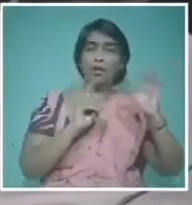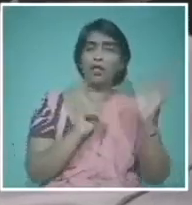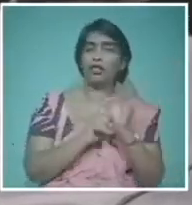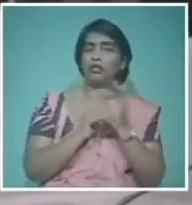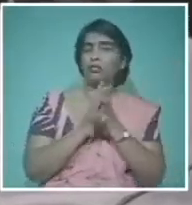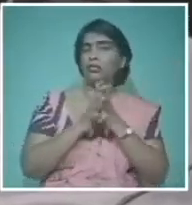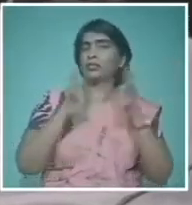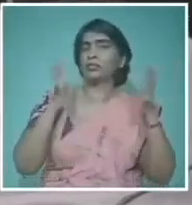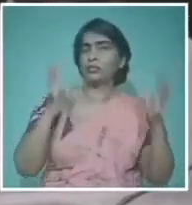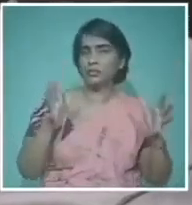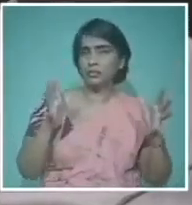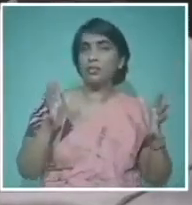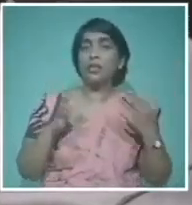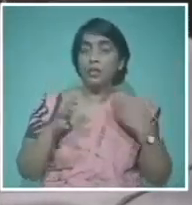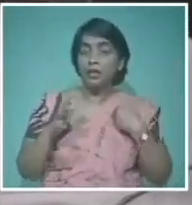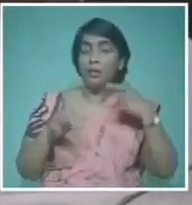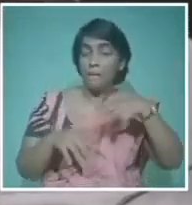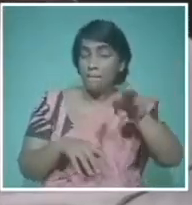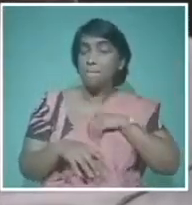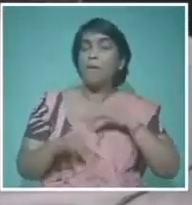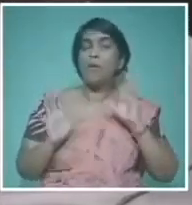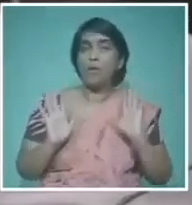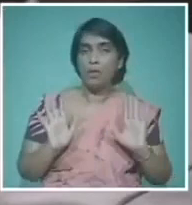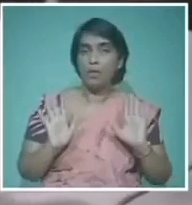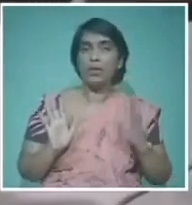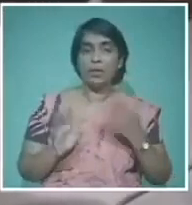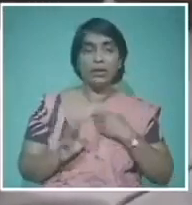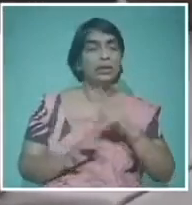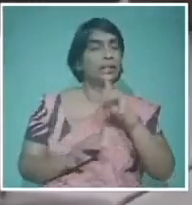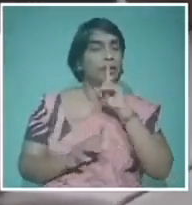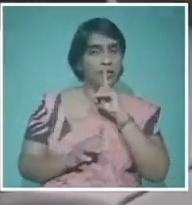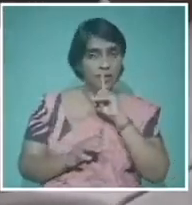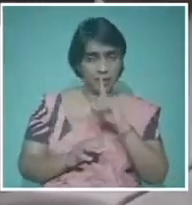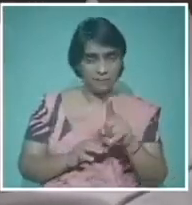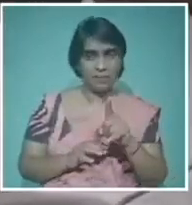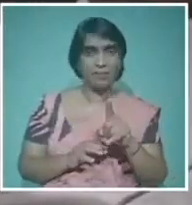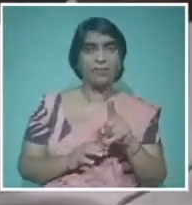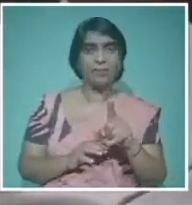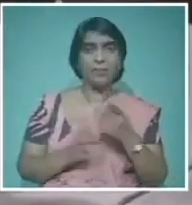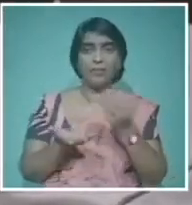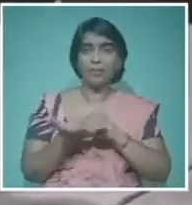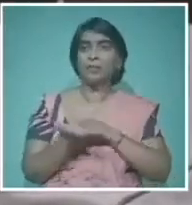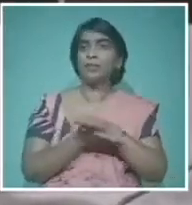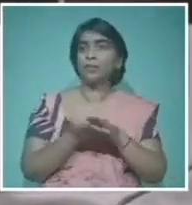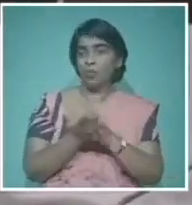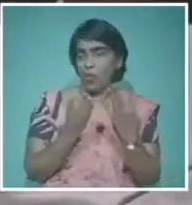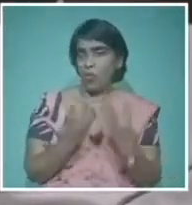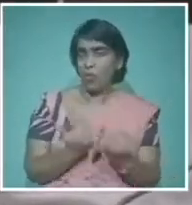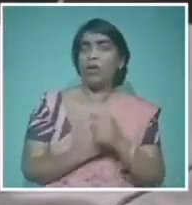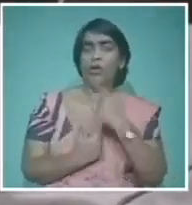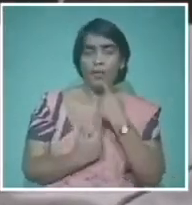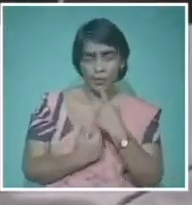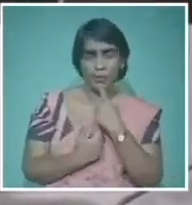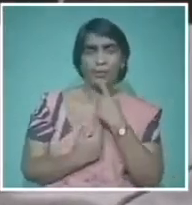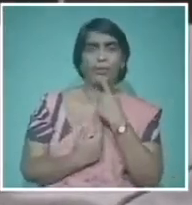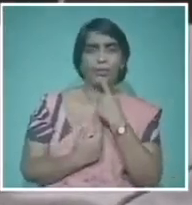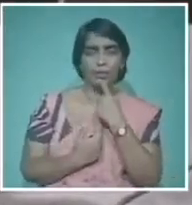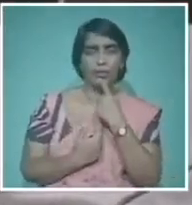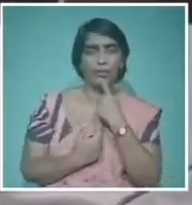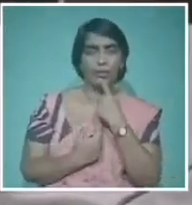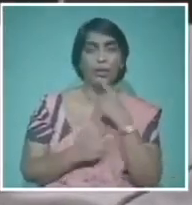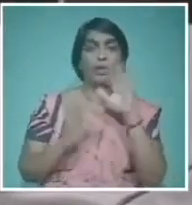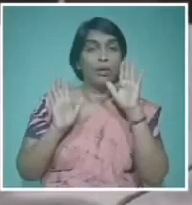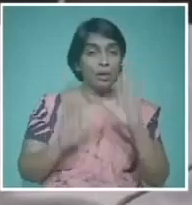So all what I'm saying is, I agree that reforms are necessary. I agree government revenue must increase. But I